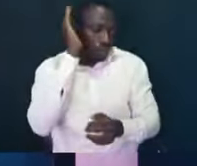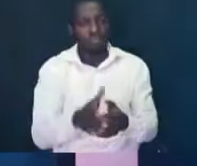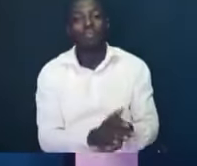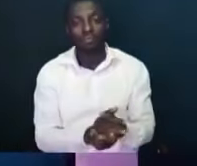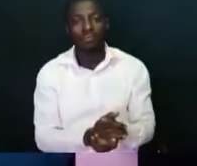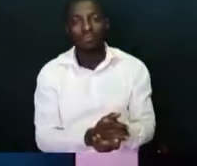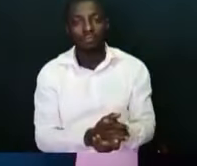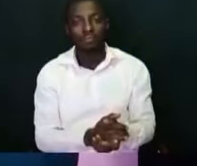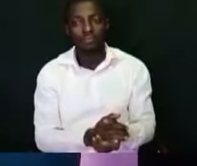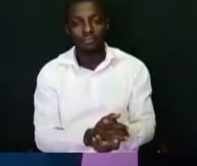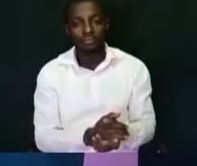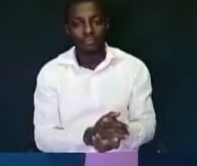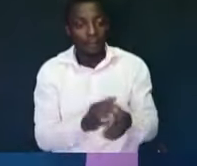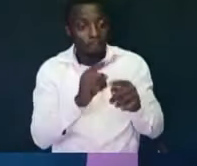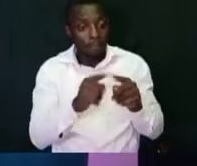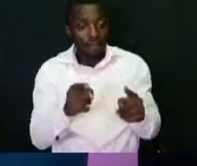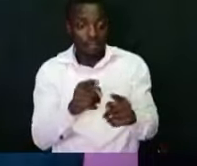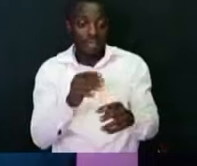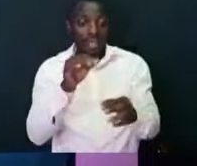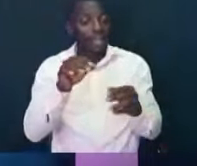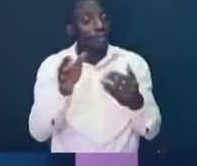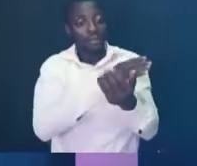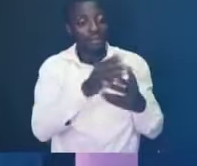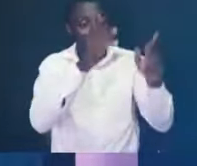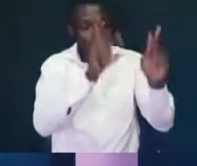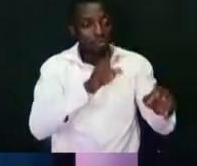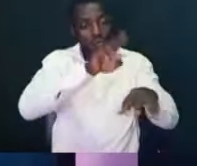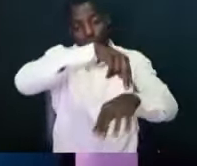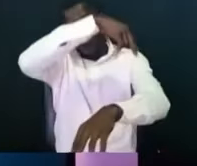lifts itself and falls on you you'll be